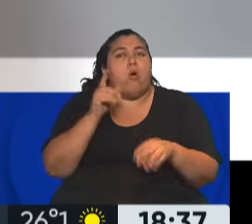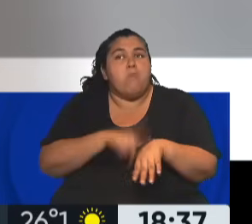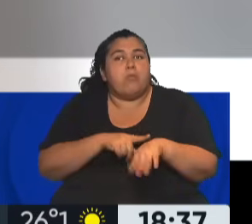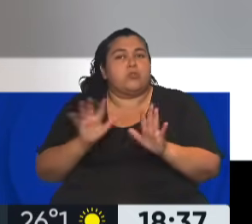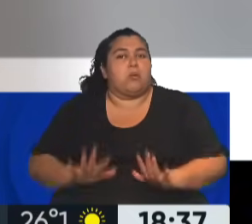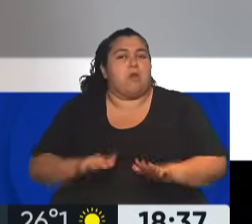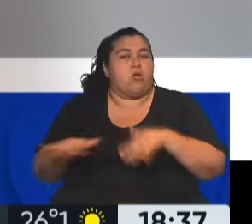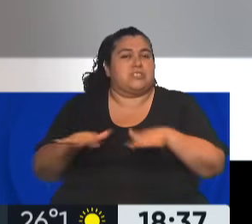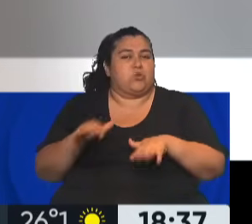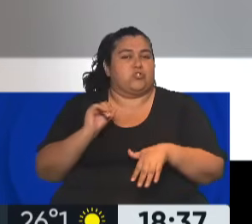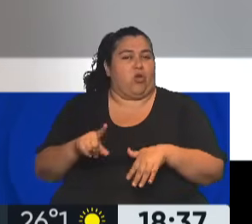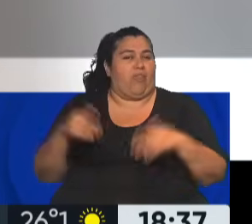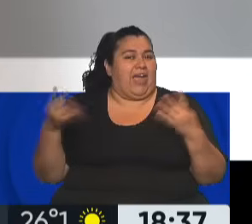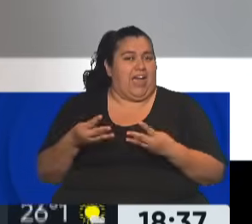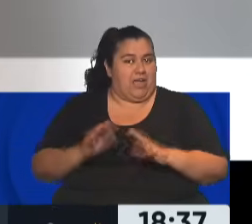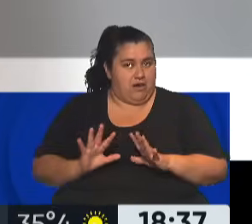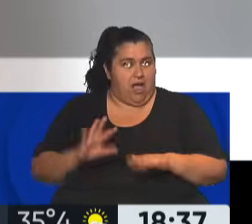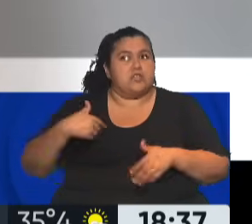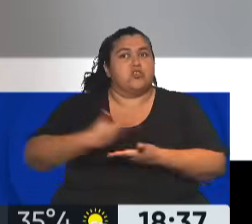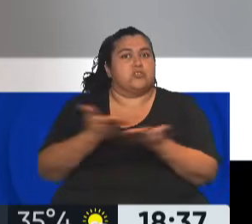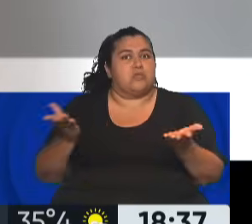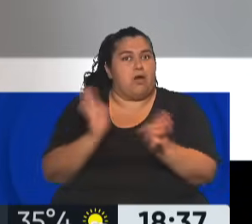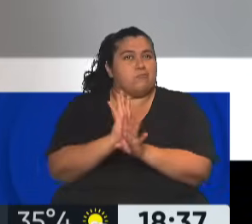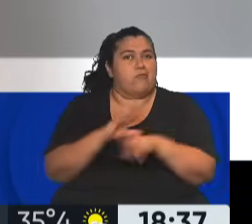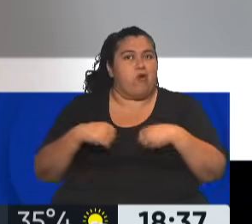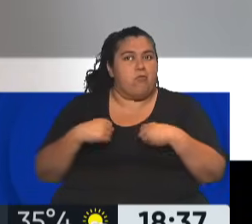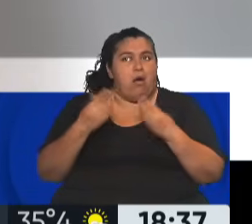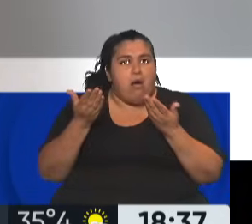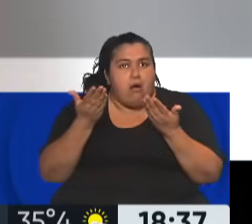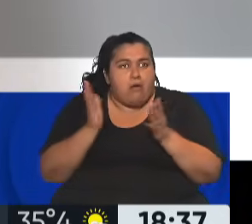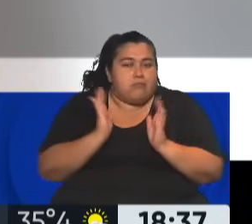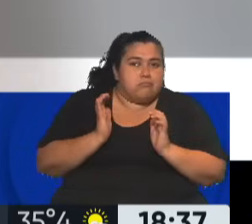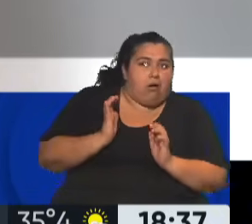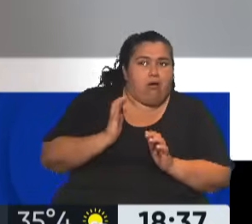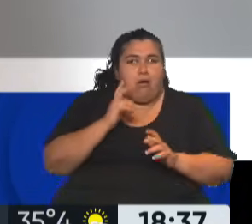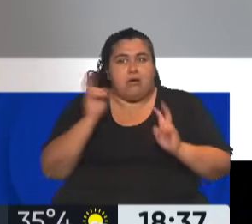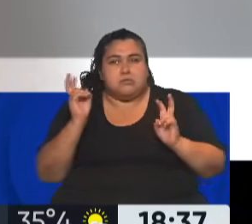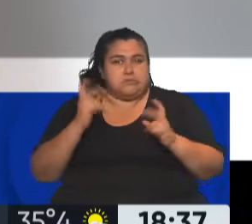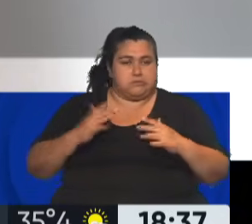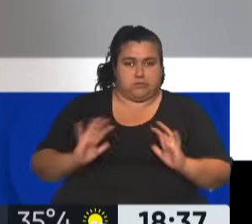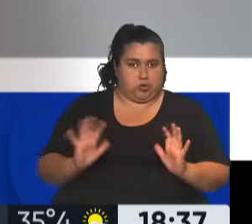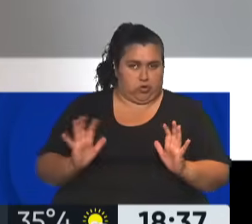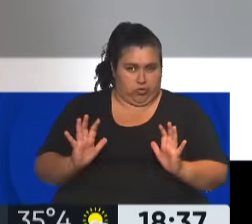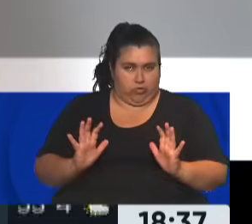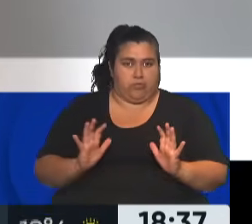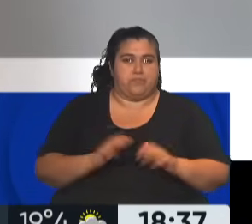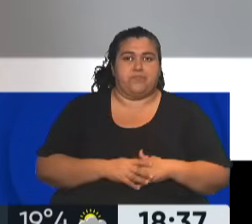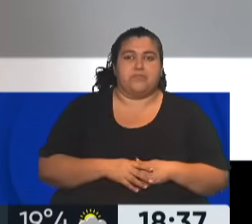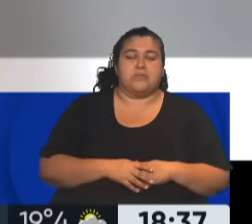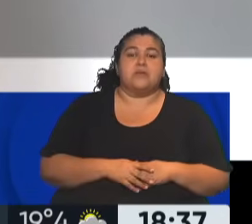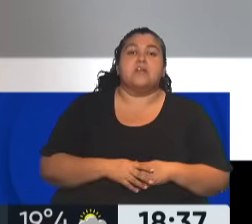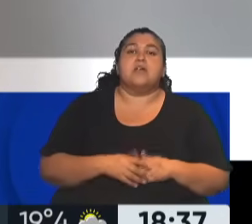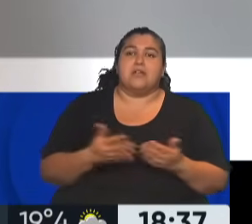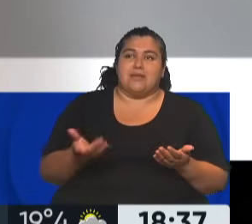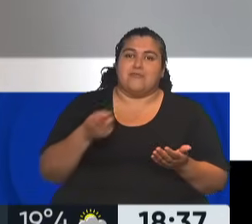society to be desensitized too much that they'll be lulled into complacency. So this is, I think, one key